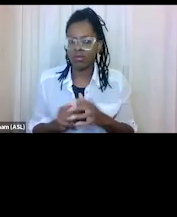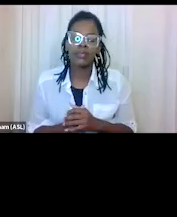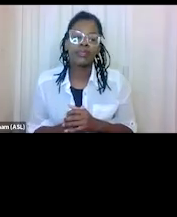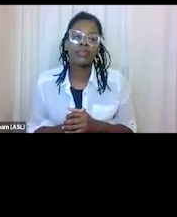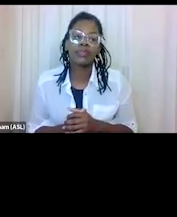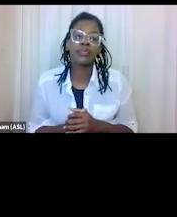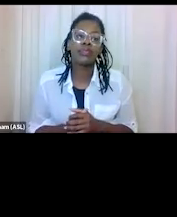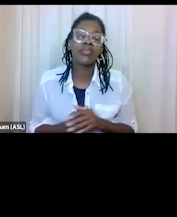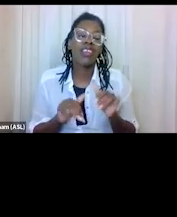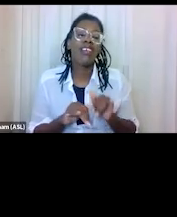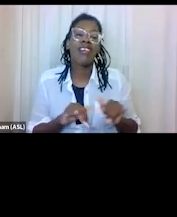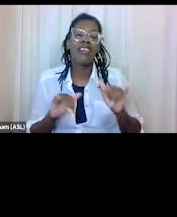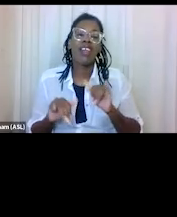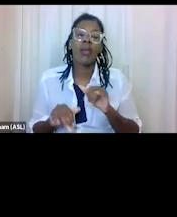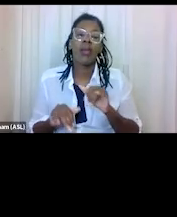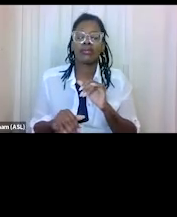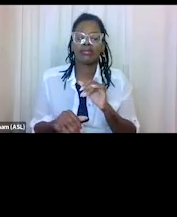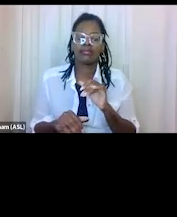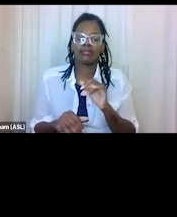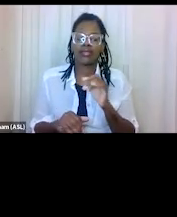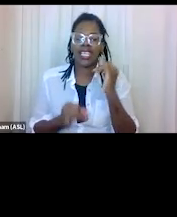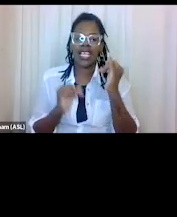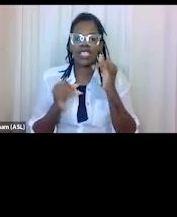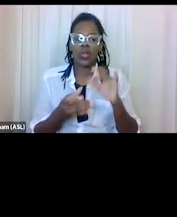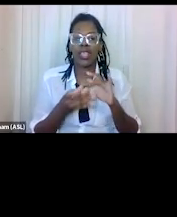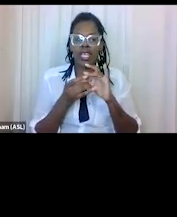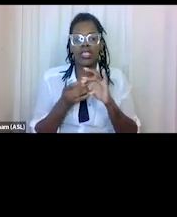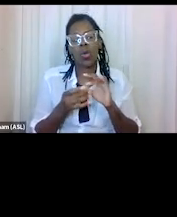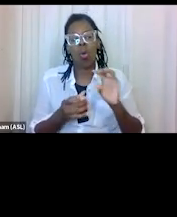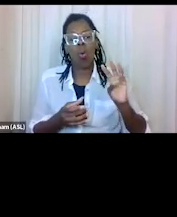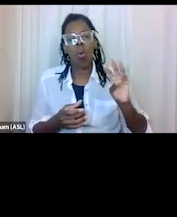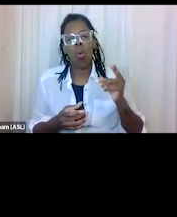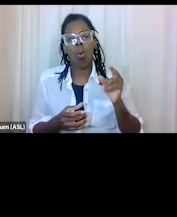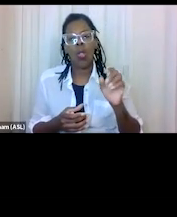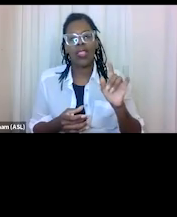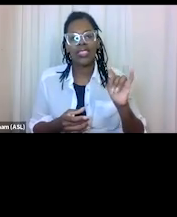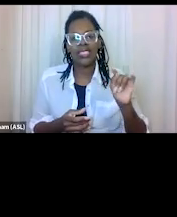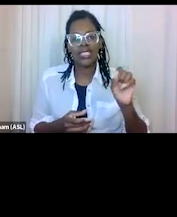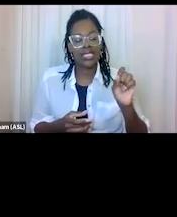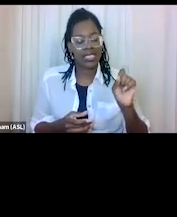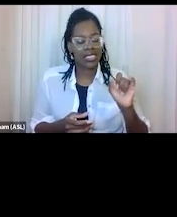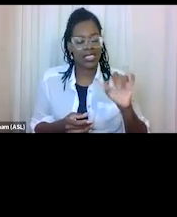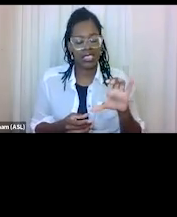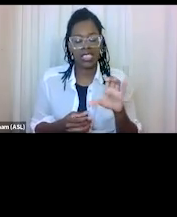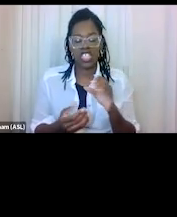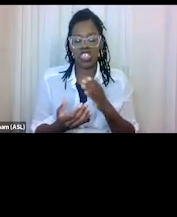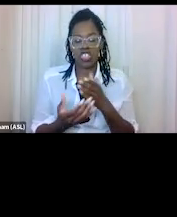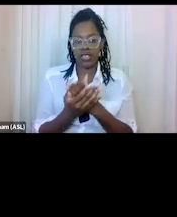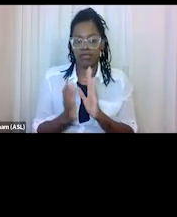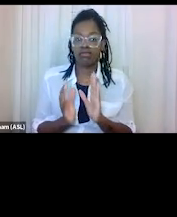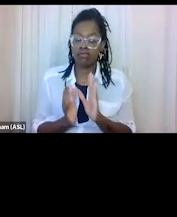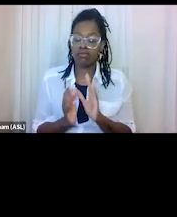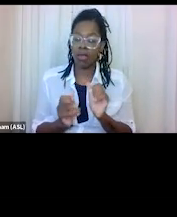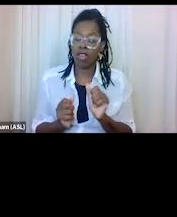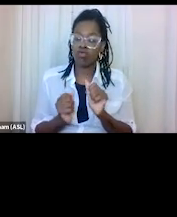So some common characteristics of what this type of holistic intervention might look like is we need to address the